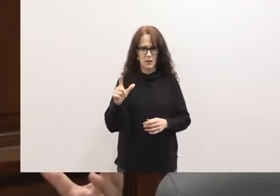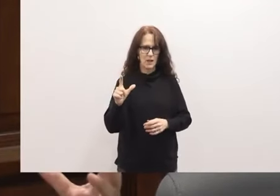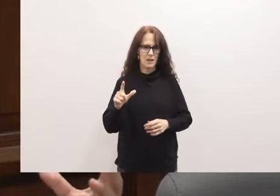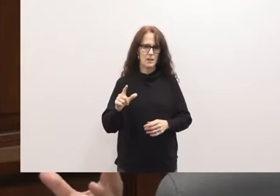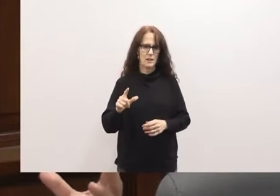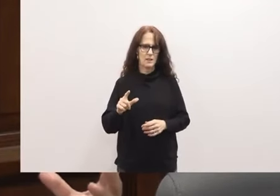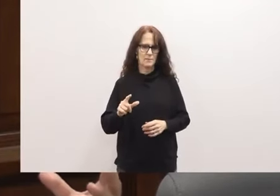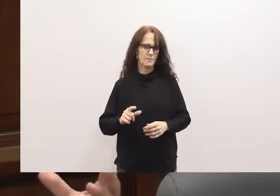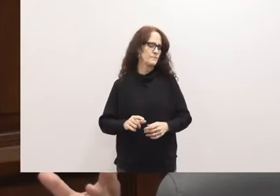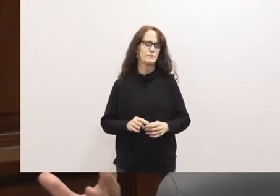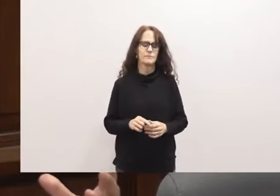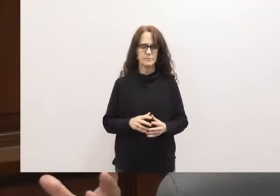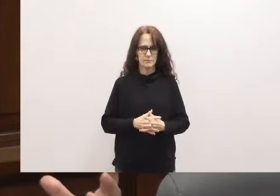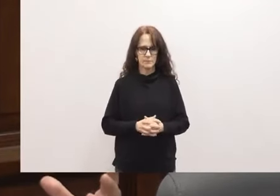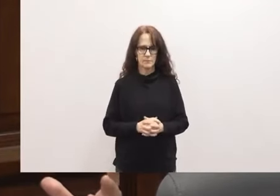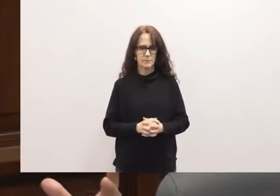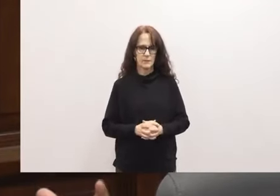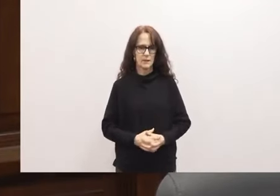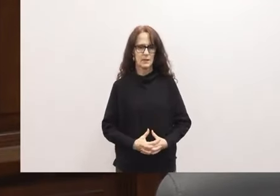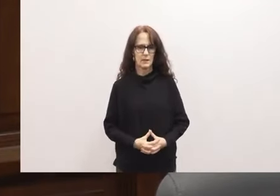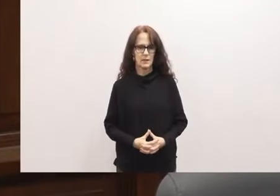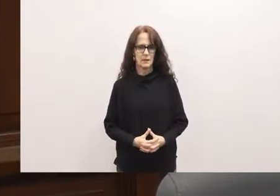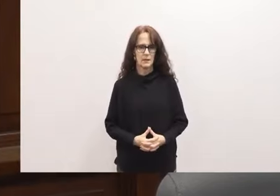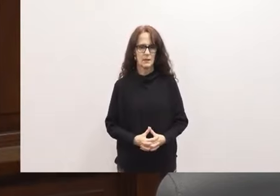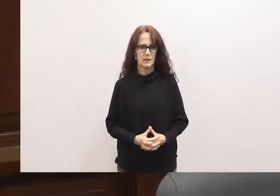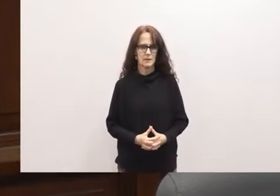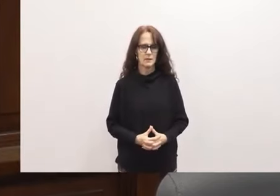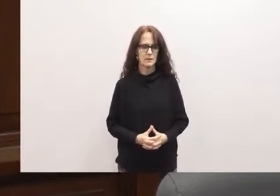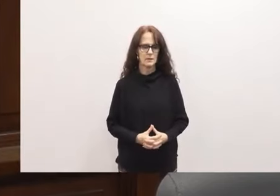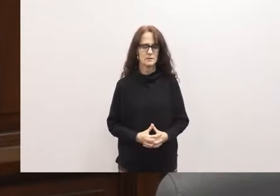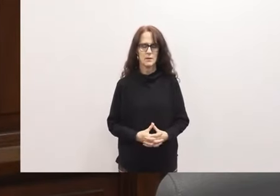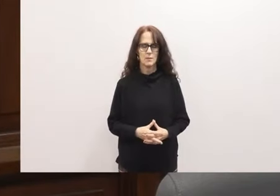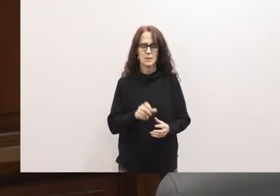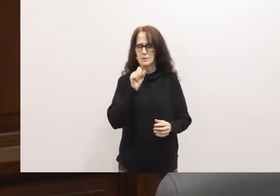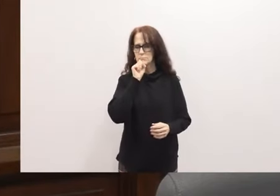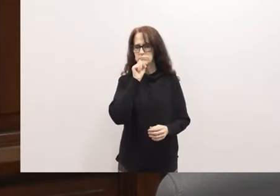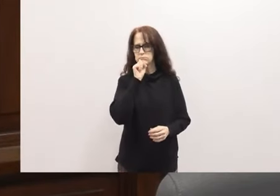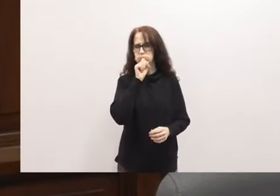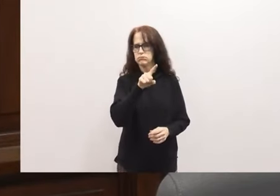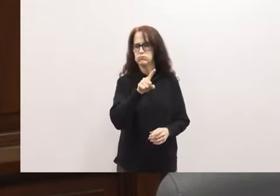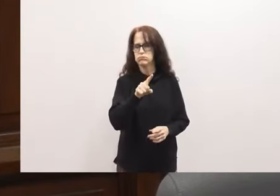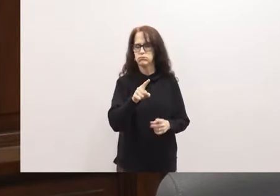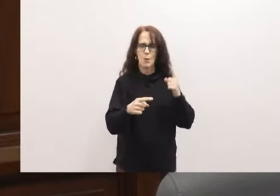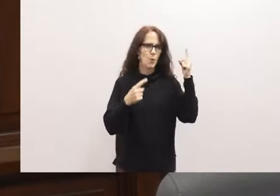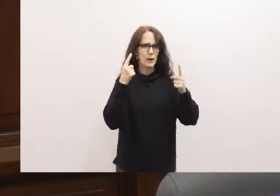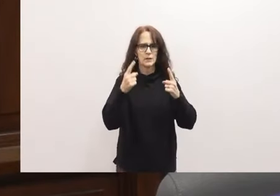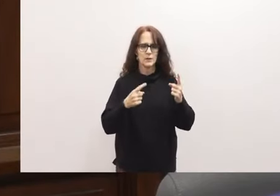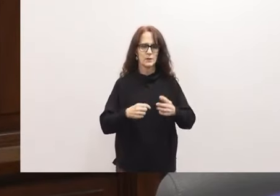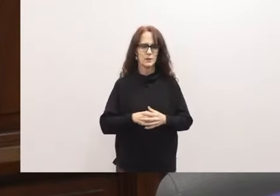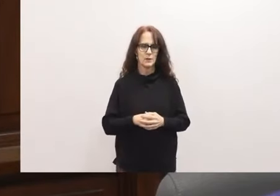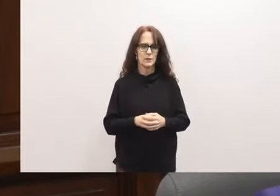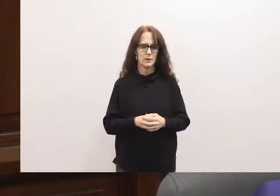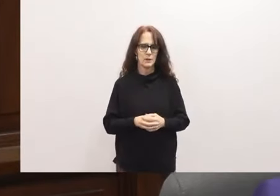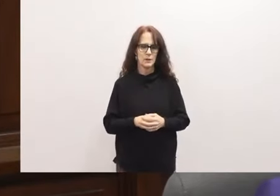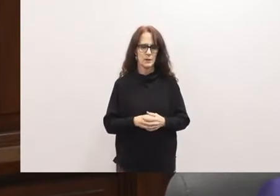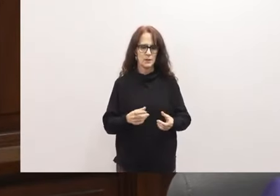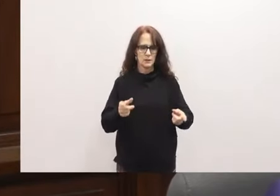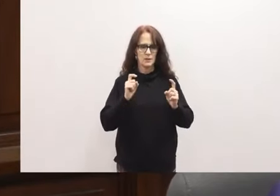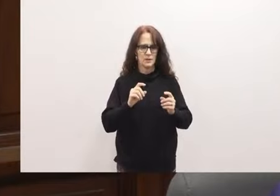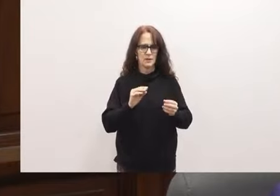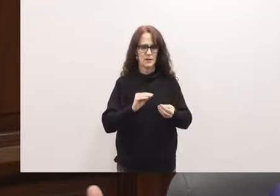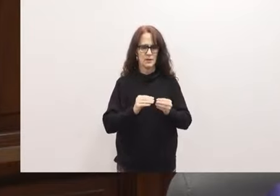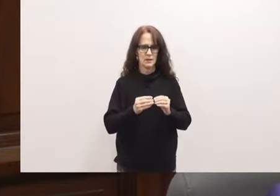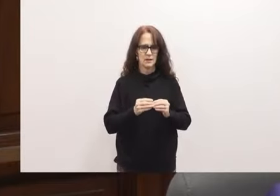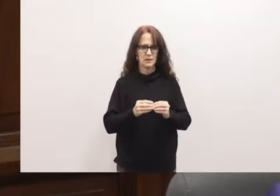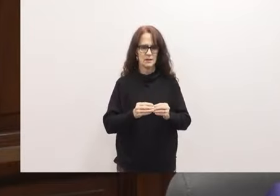I'm gonna put the big sort of wondering out in the room. And I can only put this out because you've given us the data to be